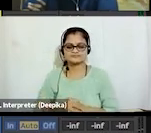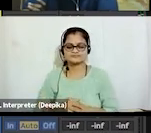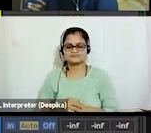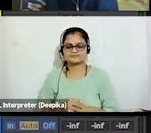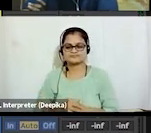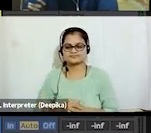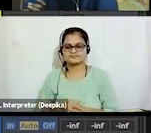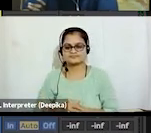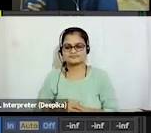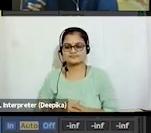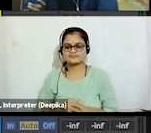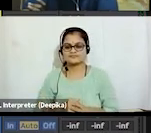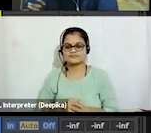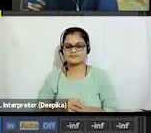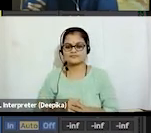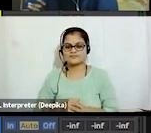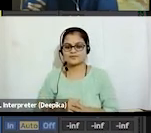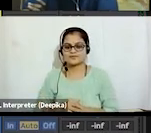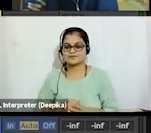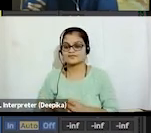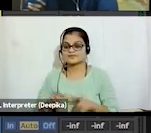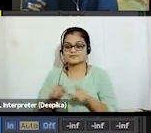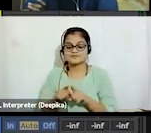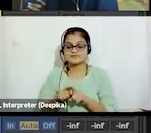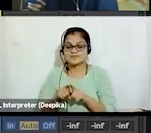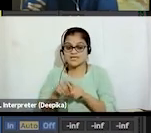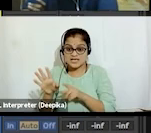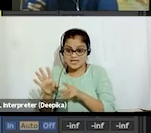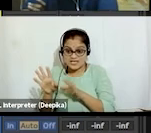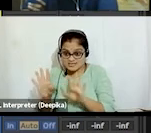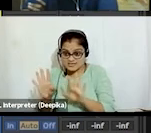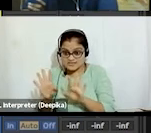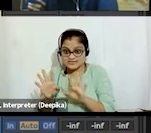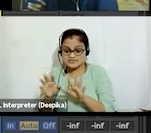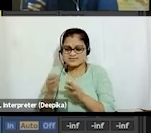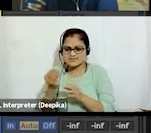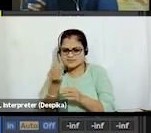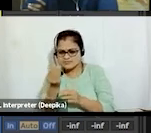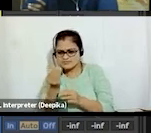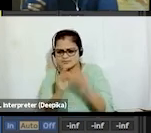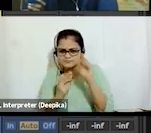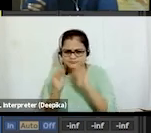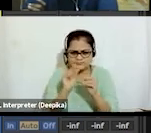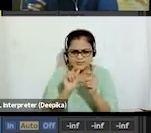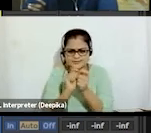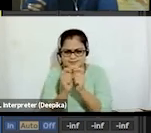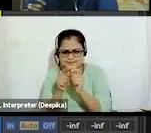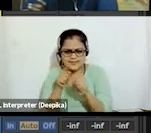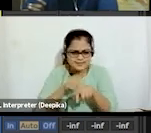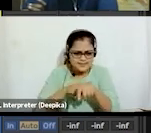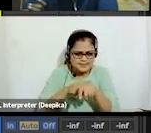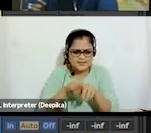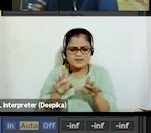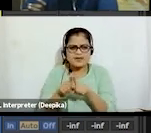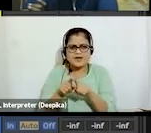so again, this was obviously, it wasn't exactly the same, and I had to do some warping to it and some change of the timing to make it sound like a